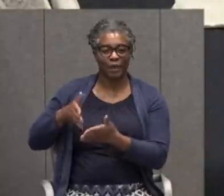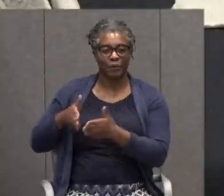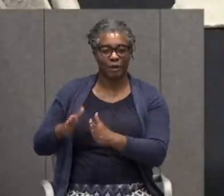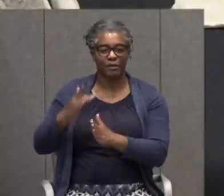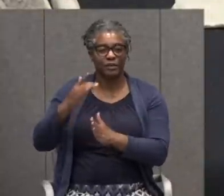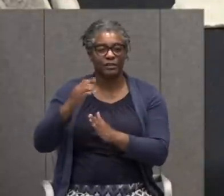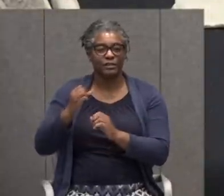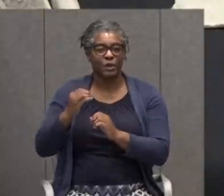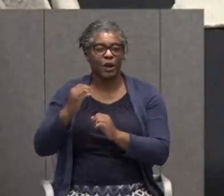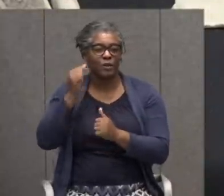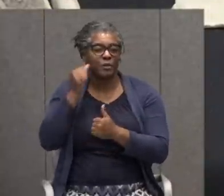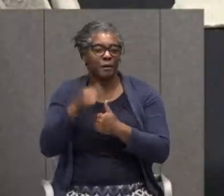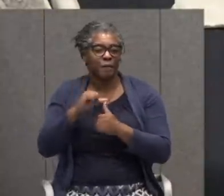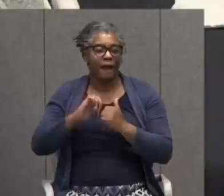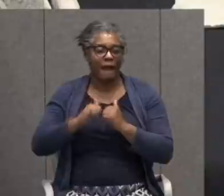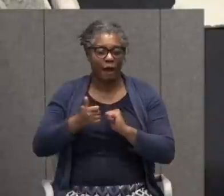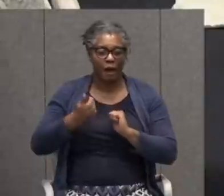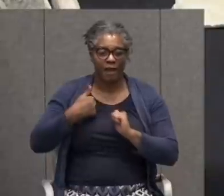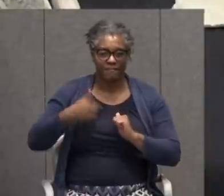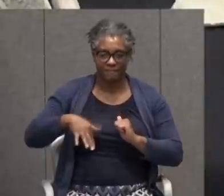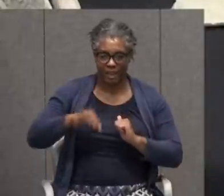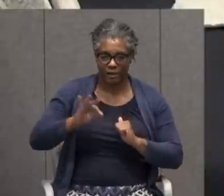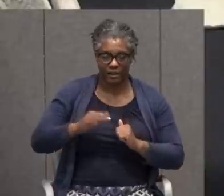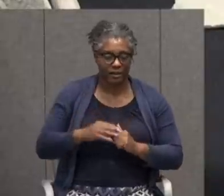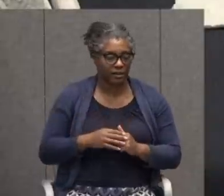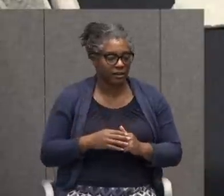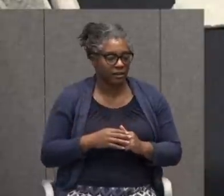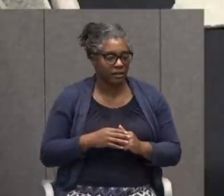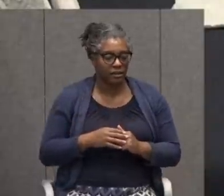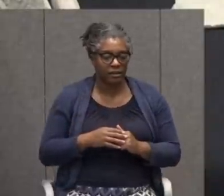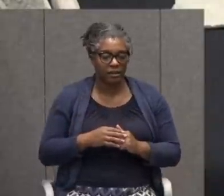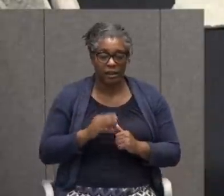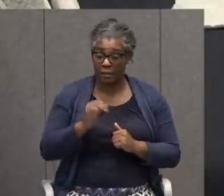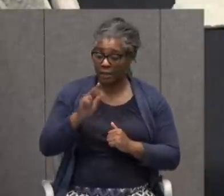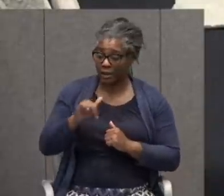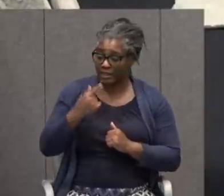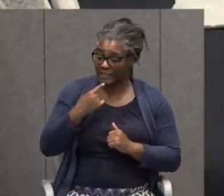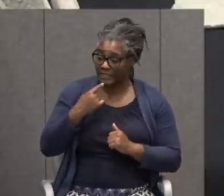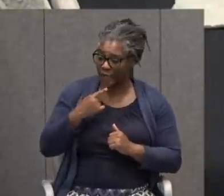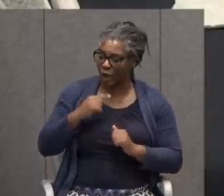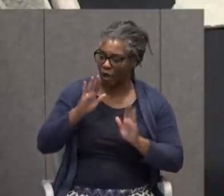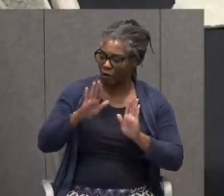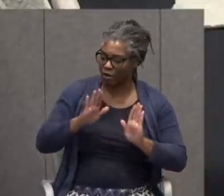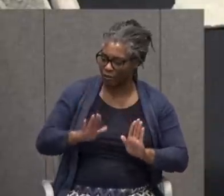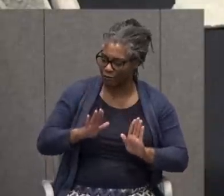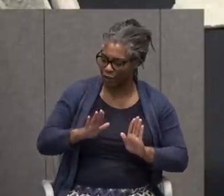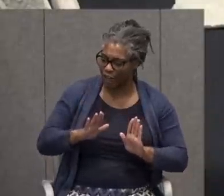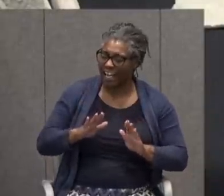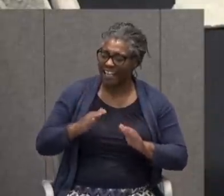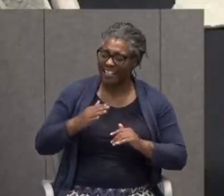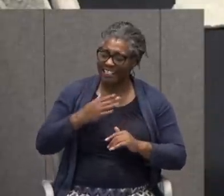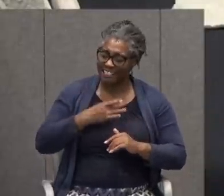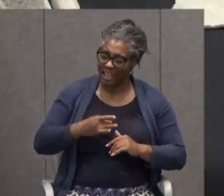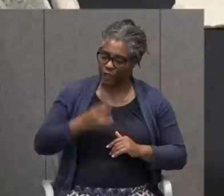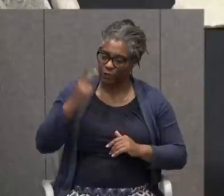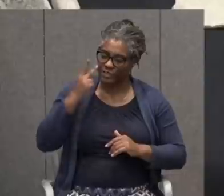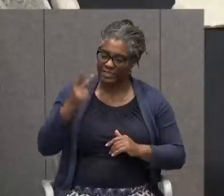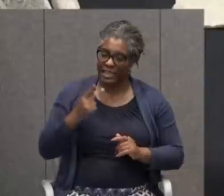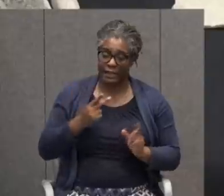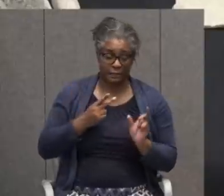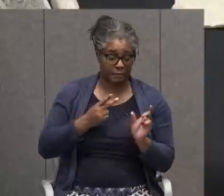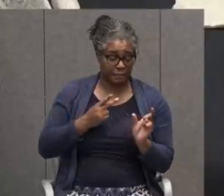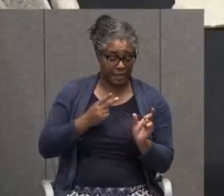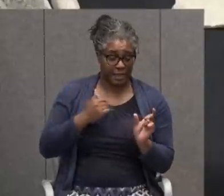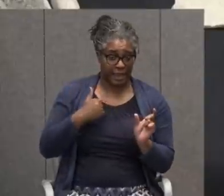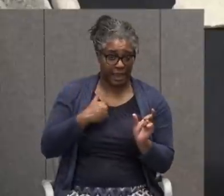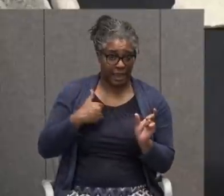that. That's incredible. And I love that we see the large animal and then the very small one that